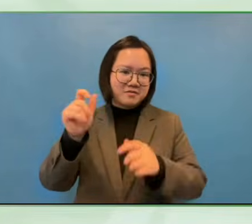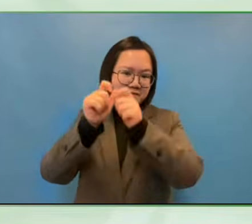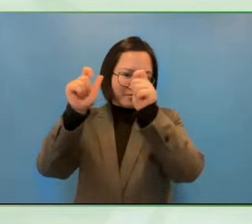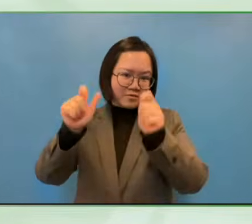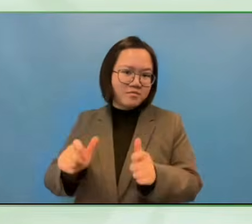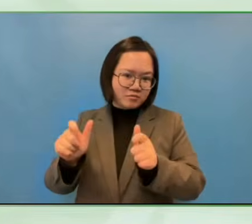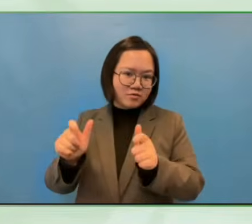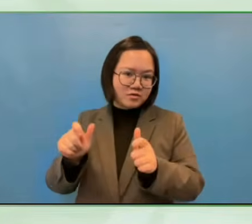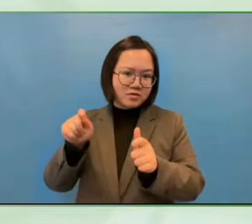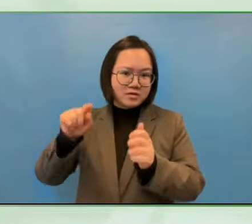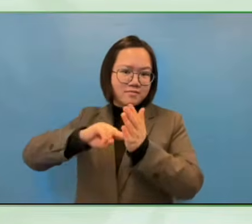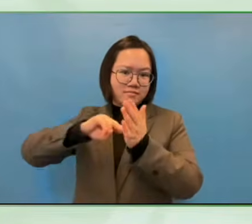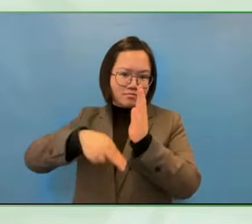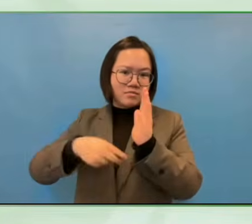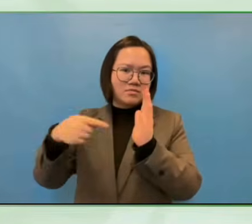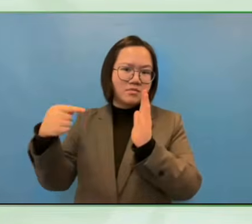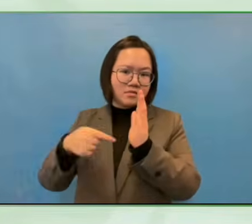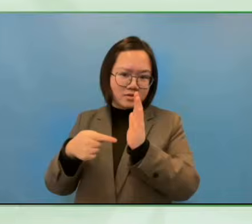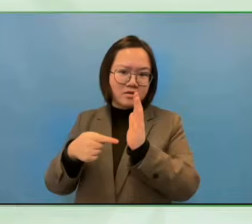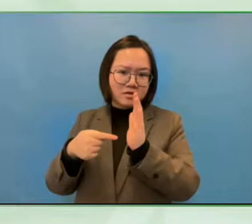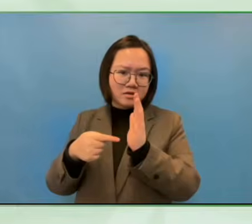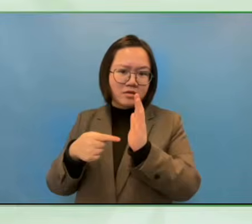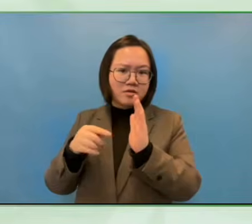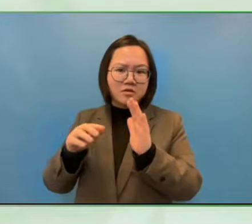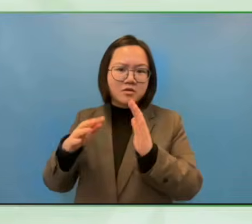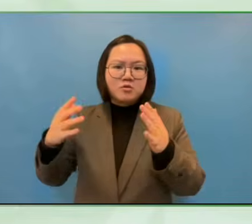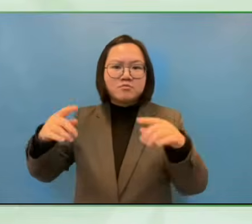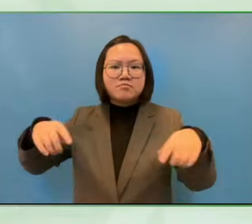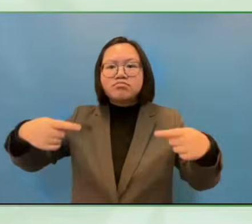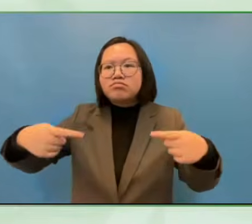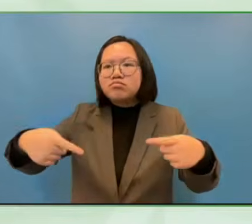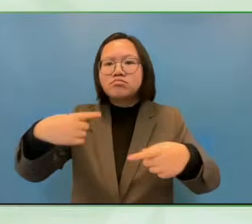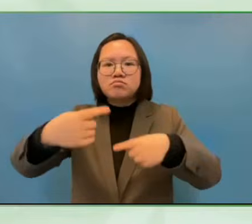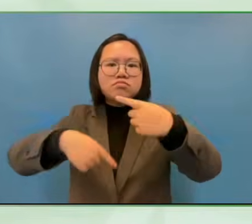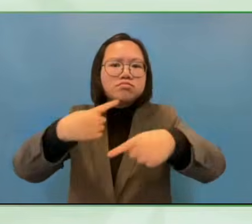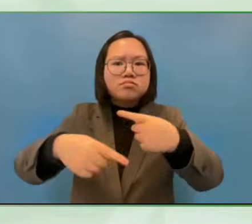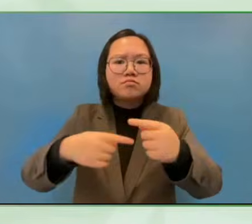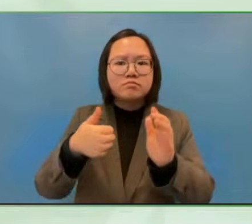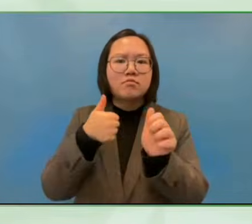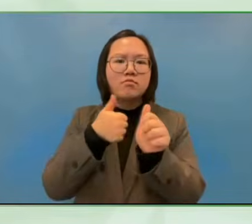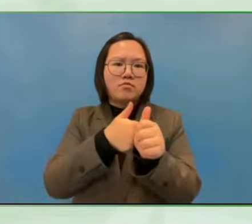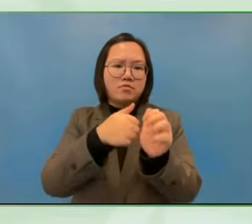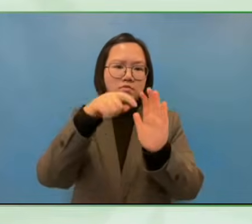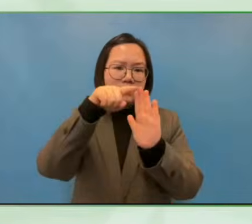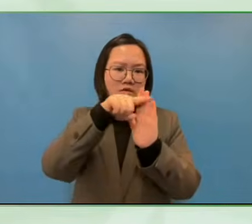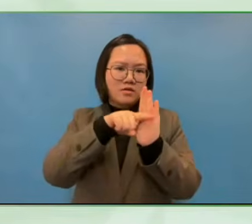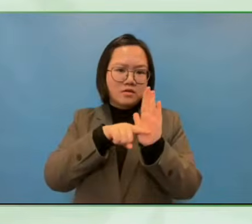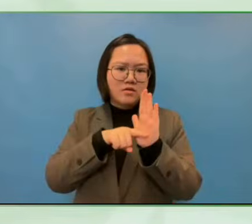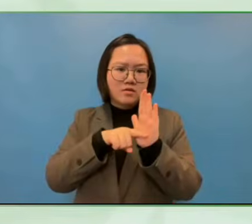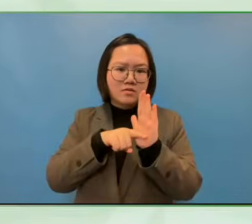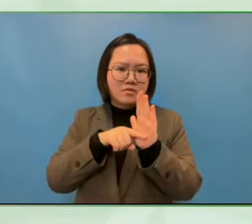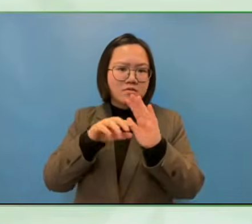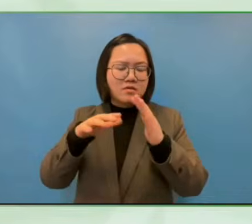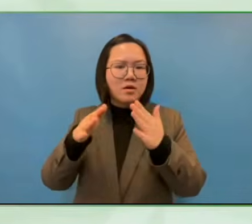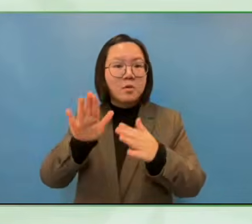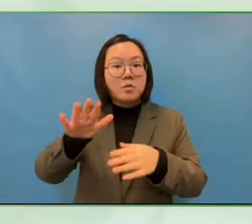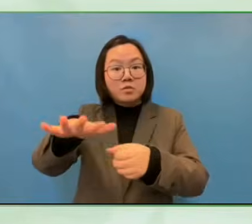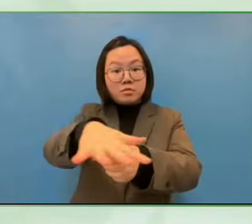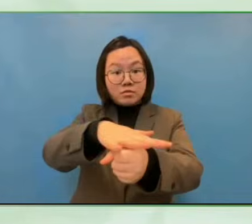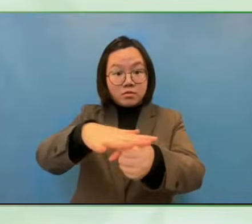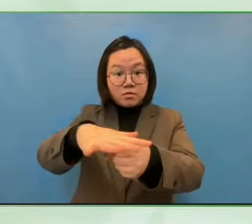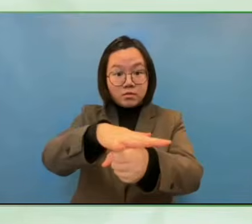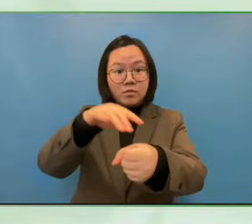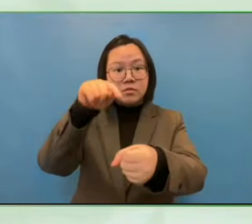and the local expertise and leadership of persons with disabilities with their governments in order to